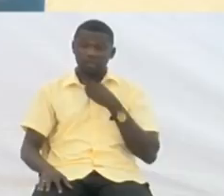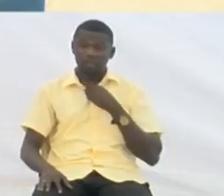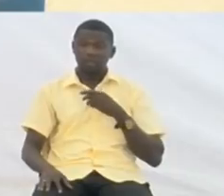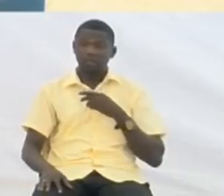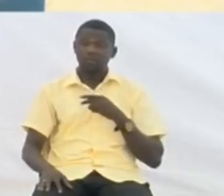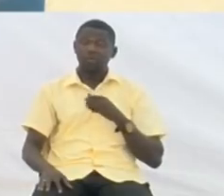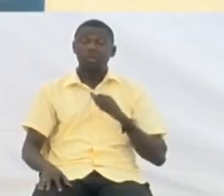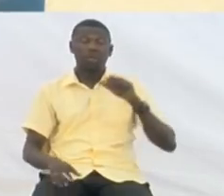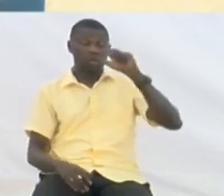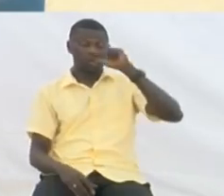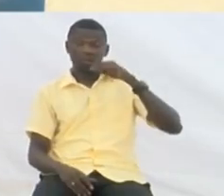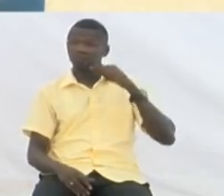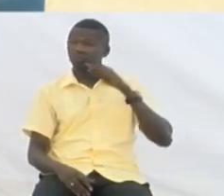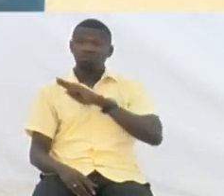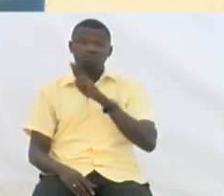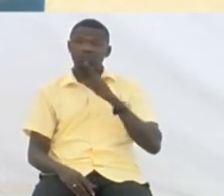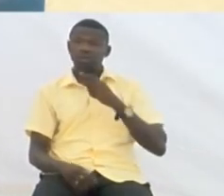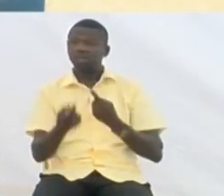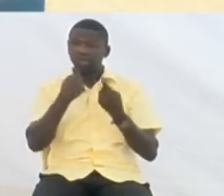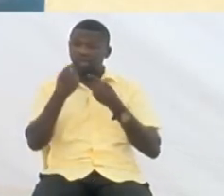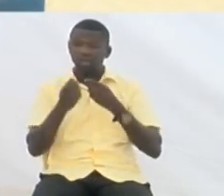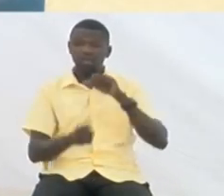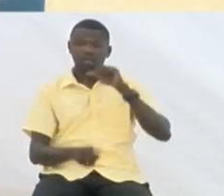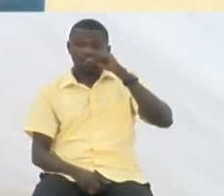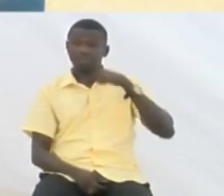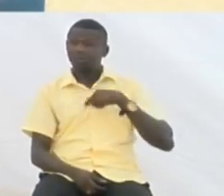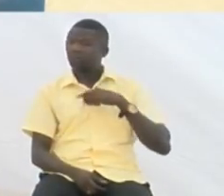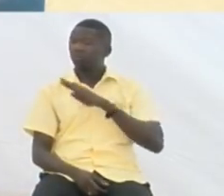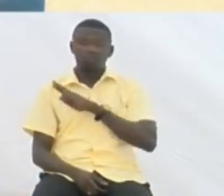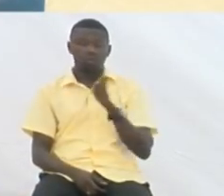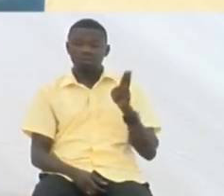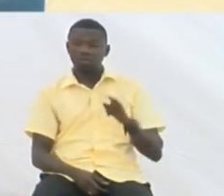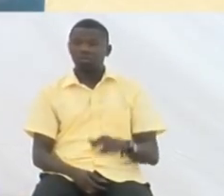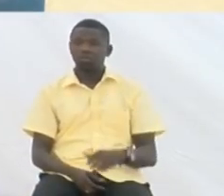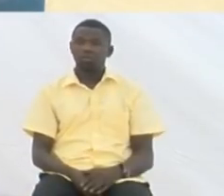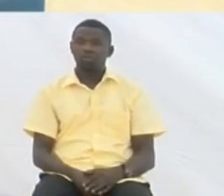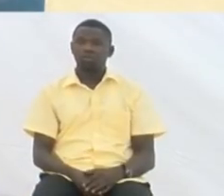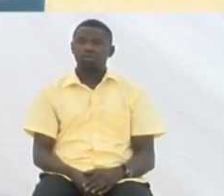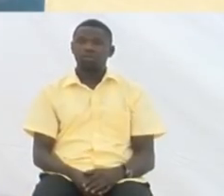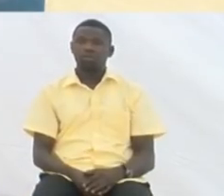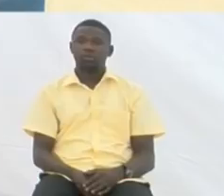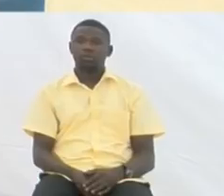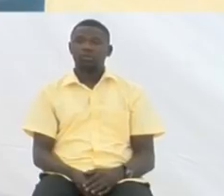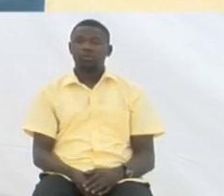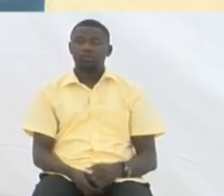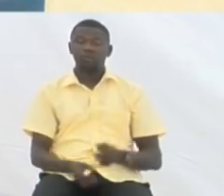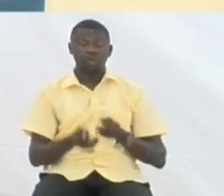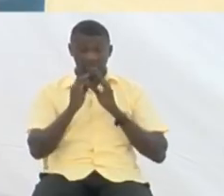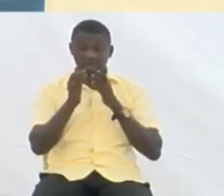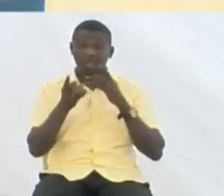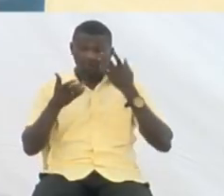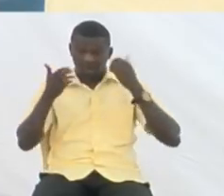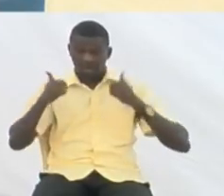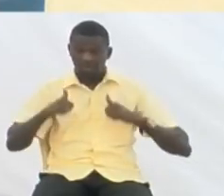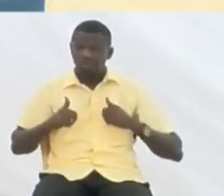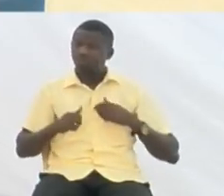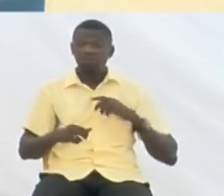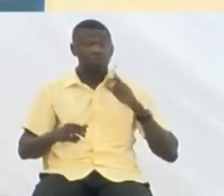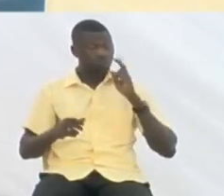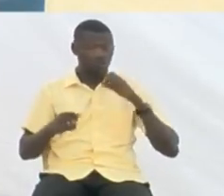concoction, no one will drink it here, not here. I said, if it happens here, then we will